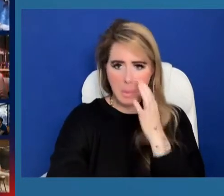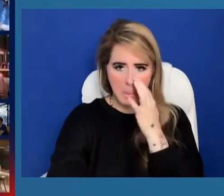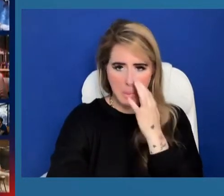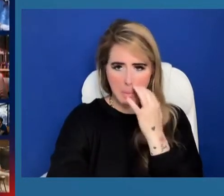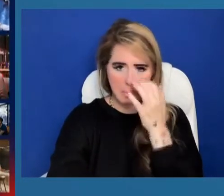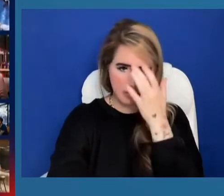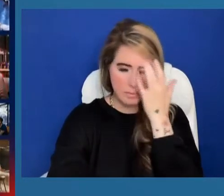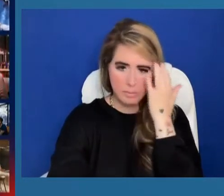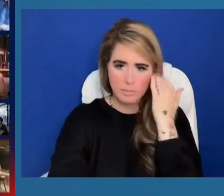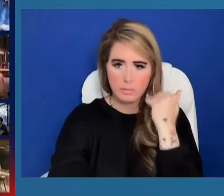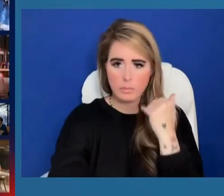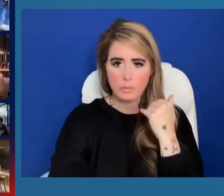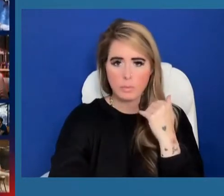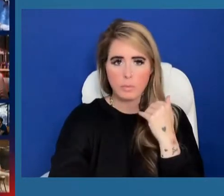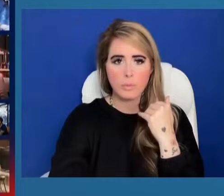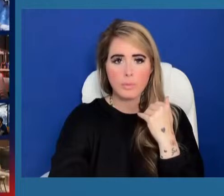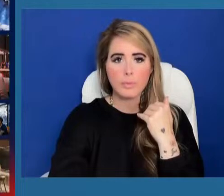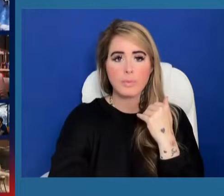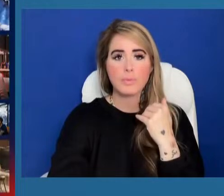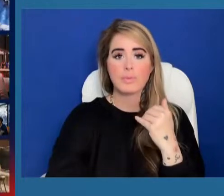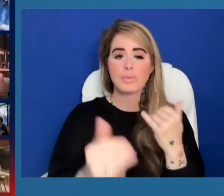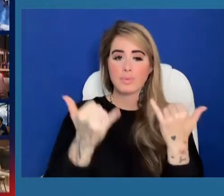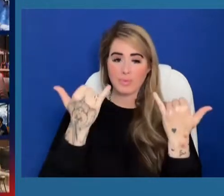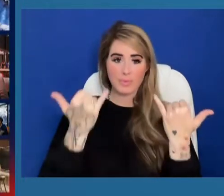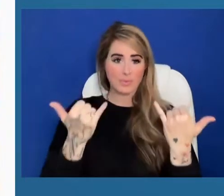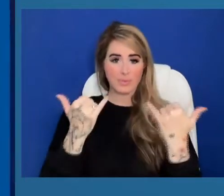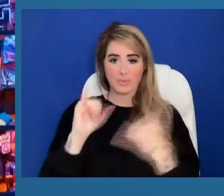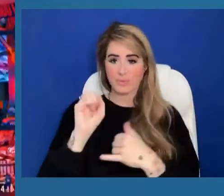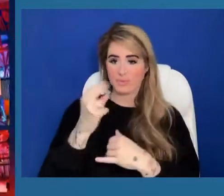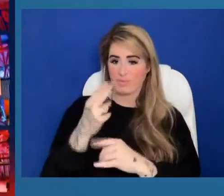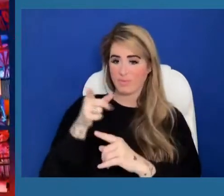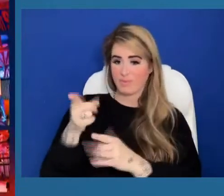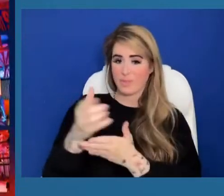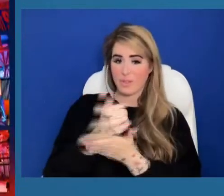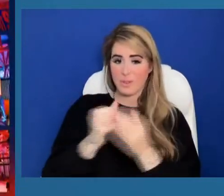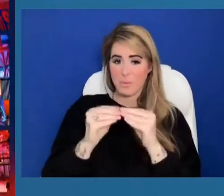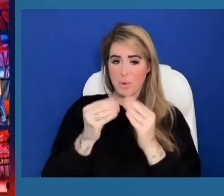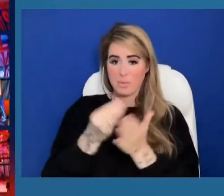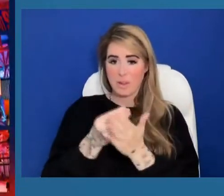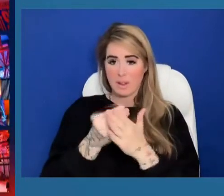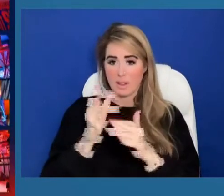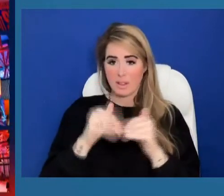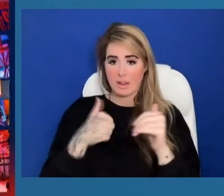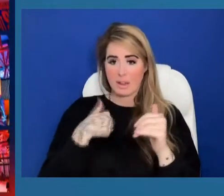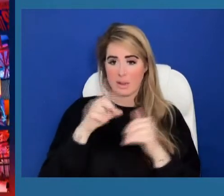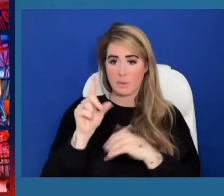I should congratulate Josh. He now makes more money than I do.